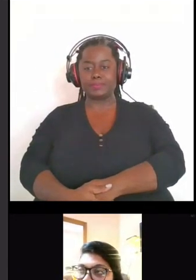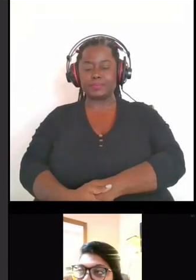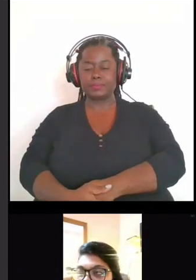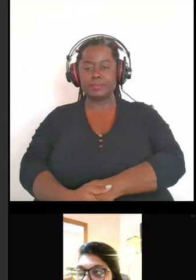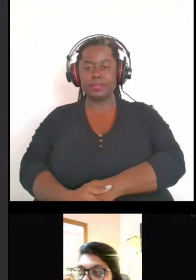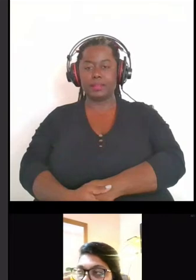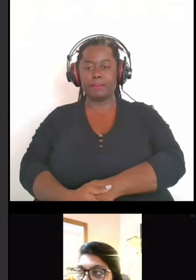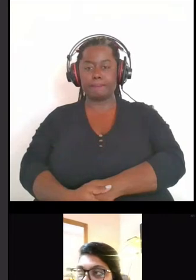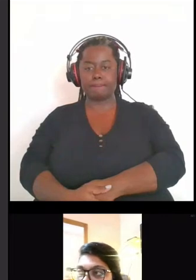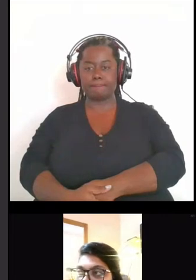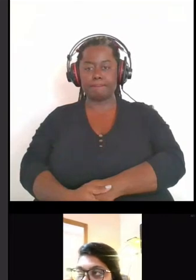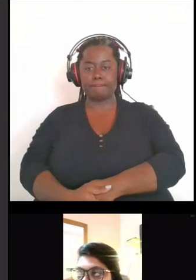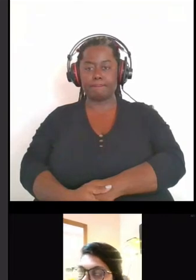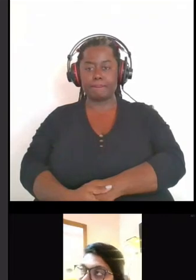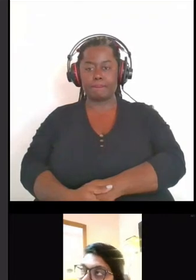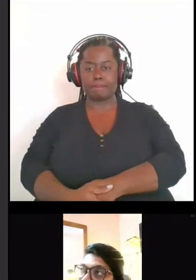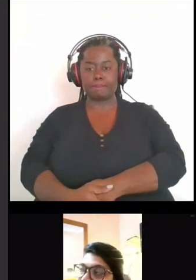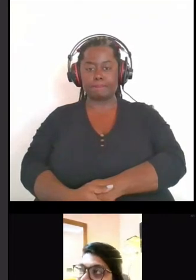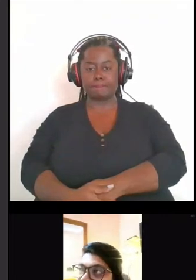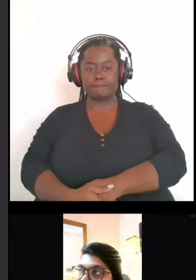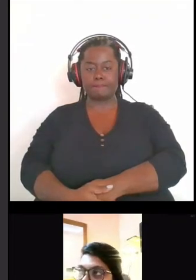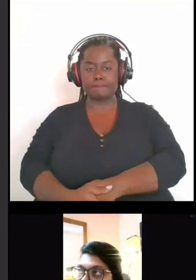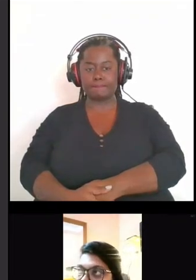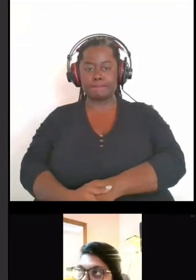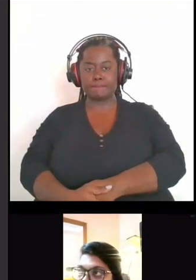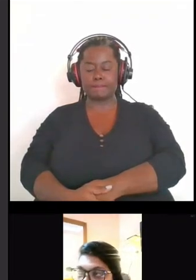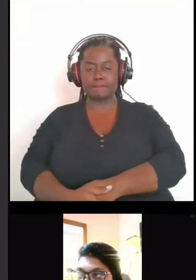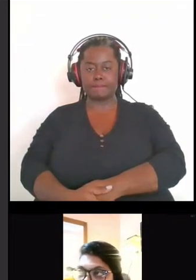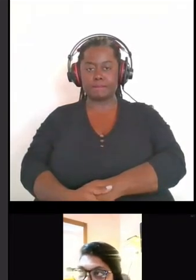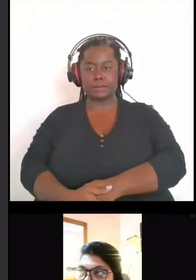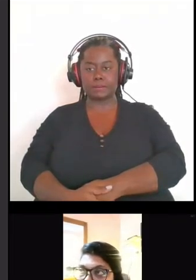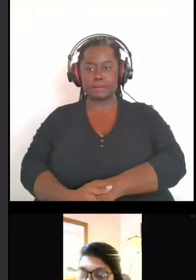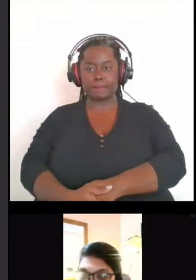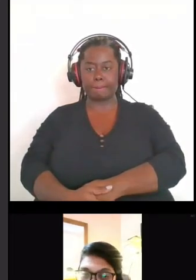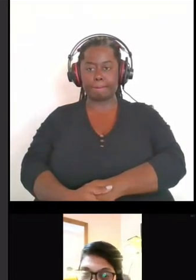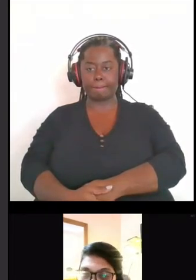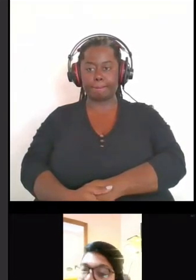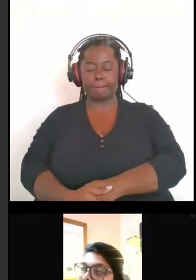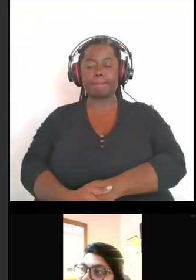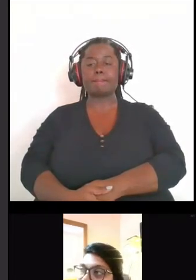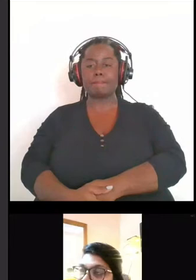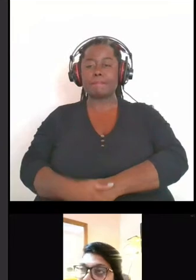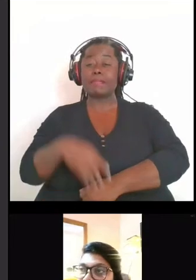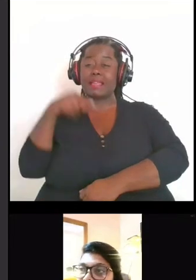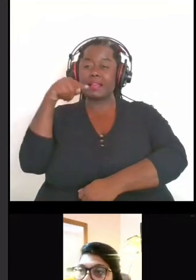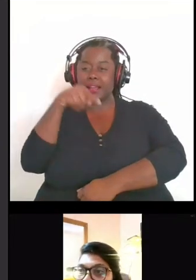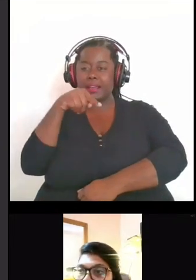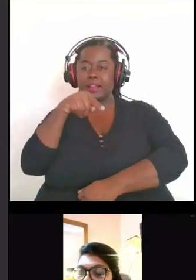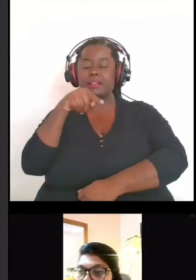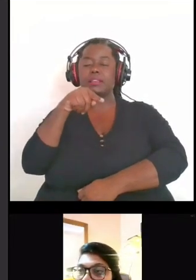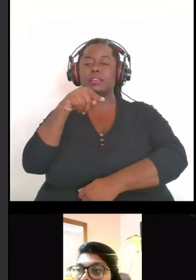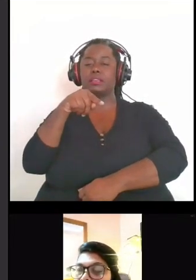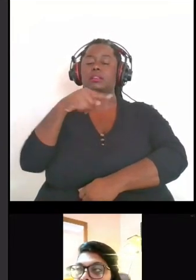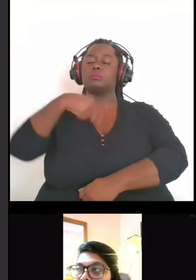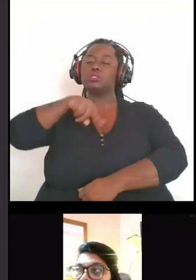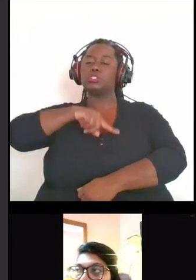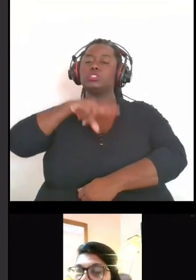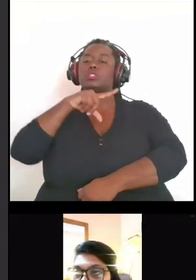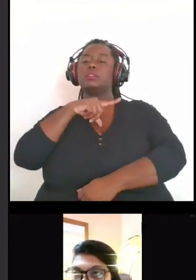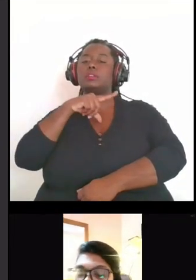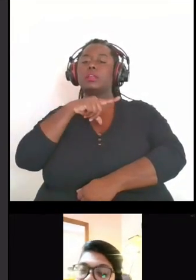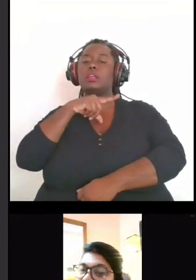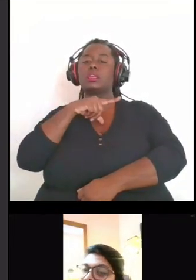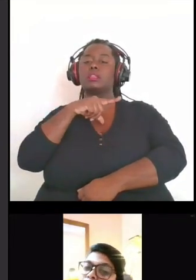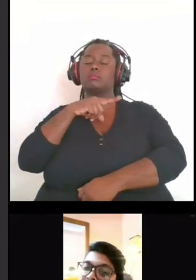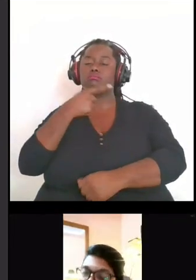today represents a stories that are relevant now so today is about